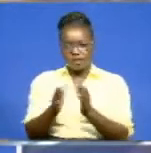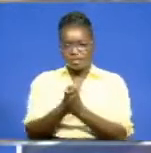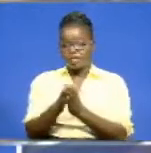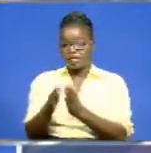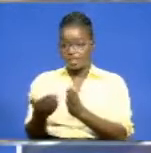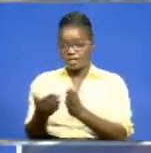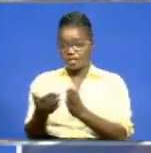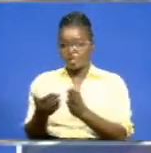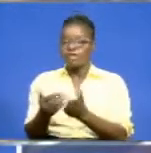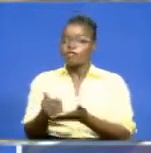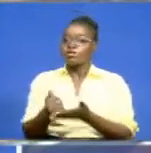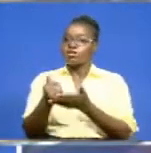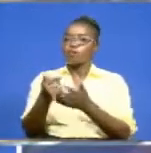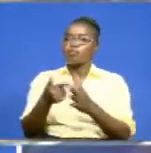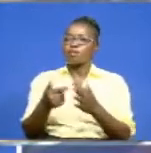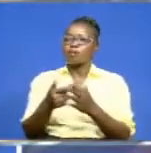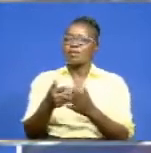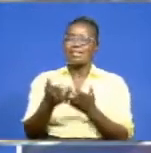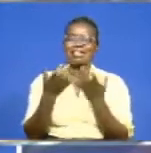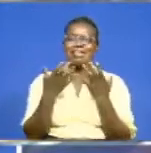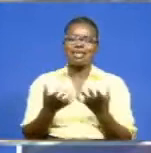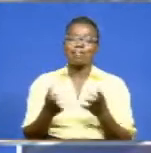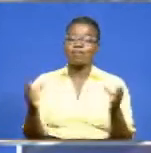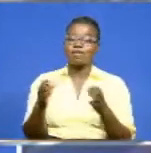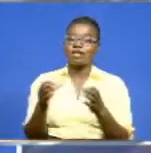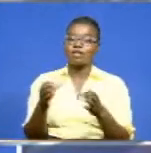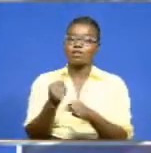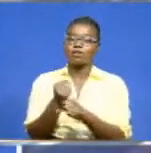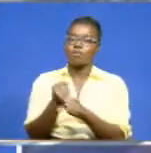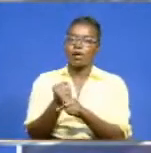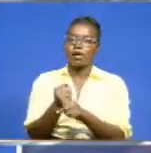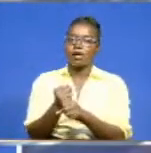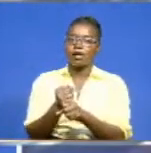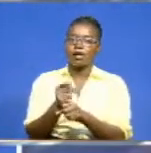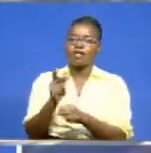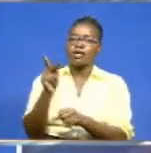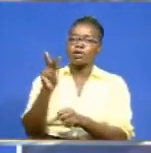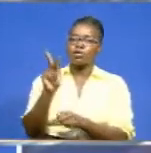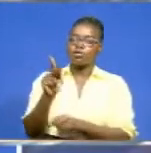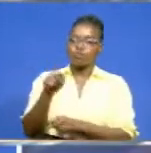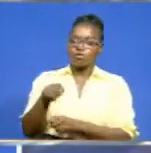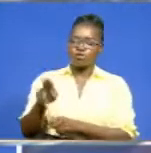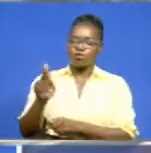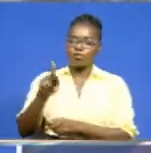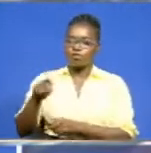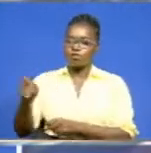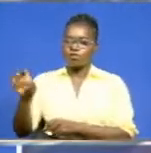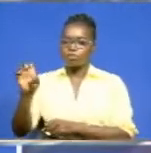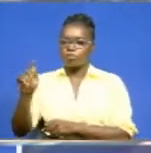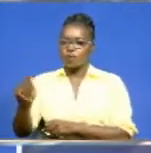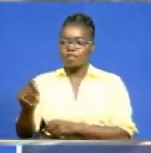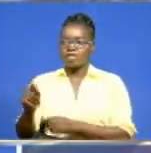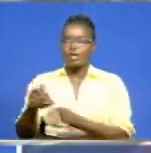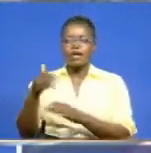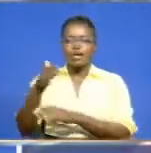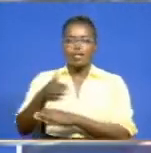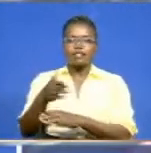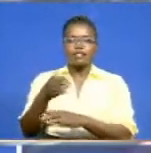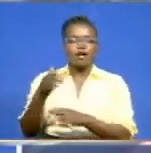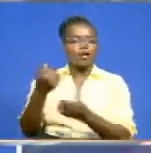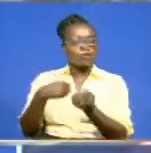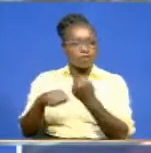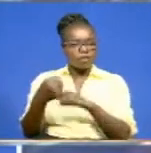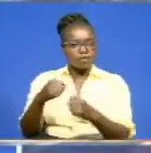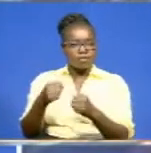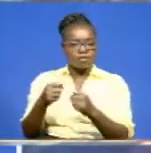the current intense classwork. The Kenya Union of Post-Primary Education Teachers argue that extracurricular activities in